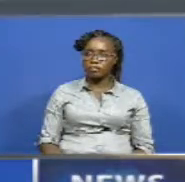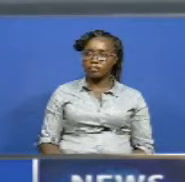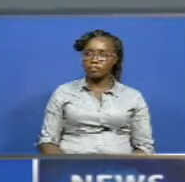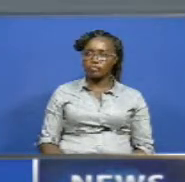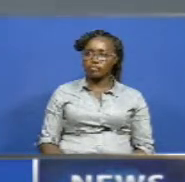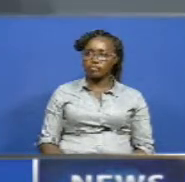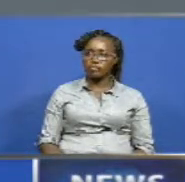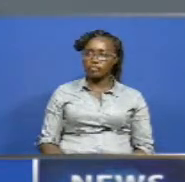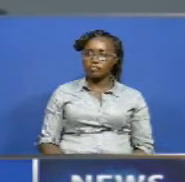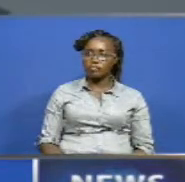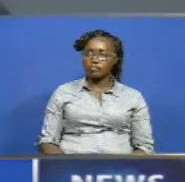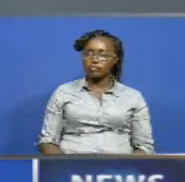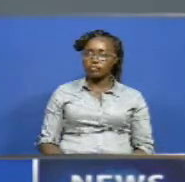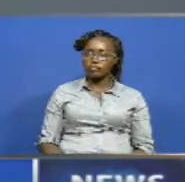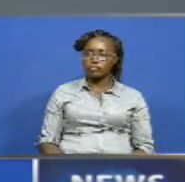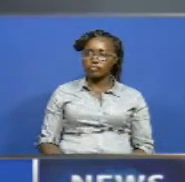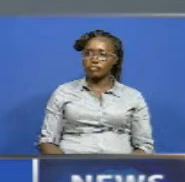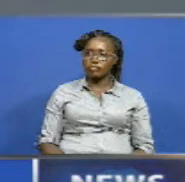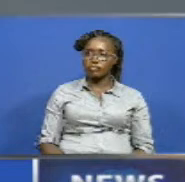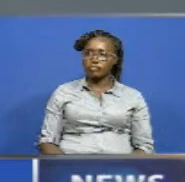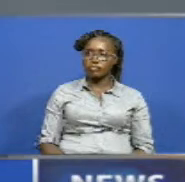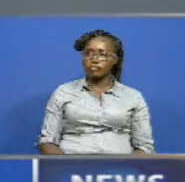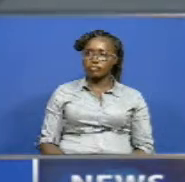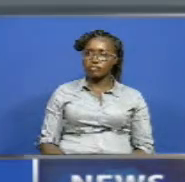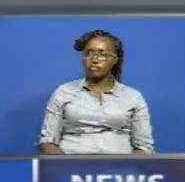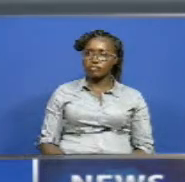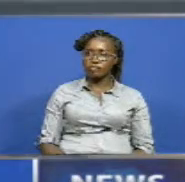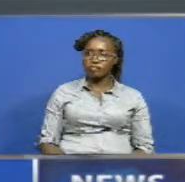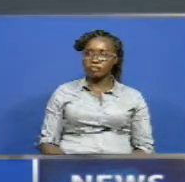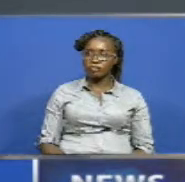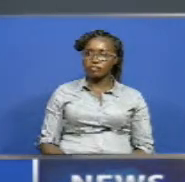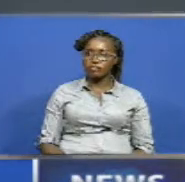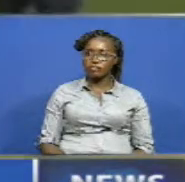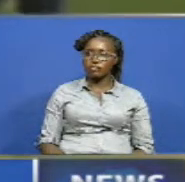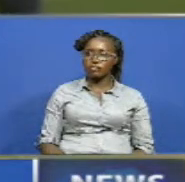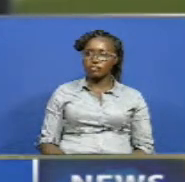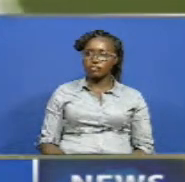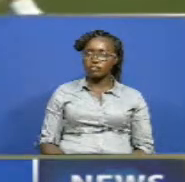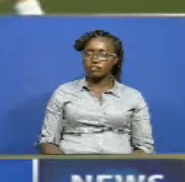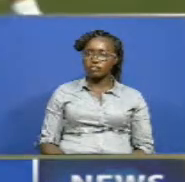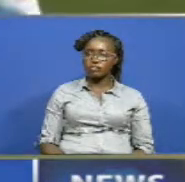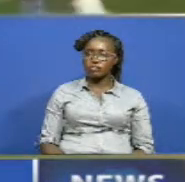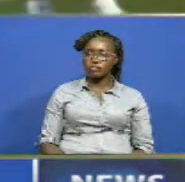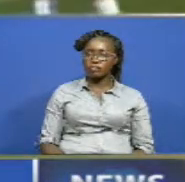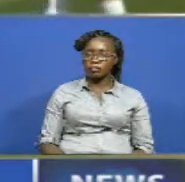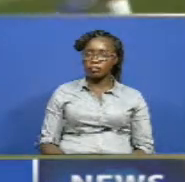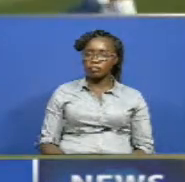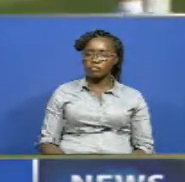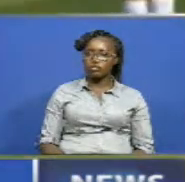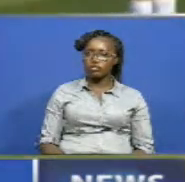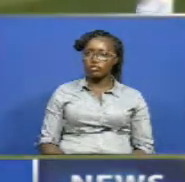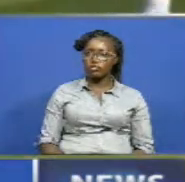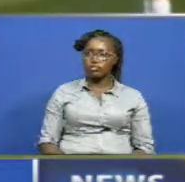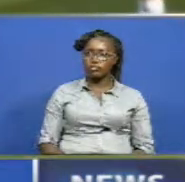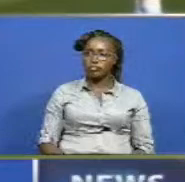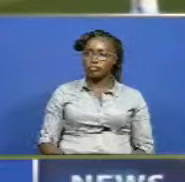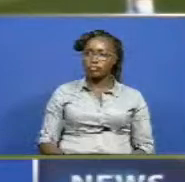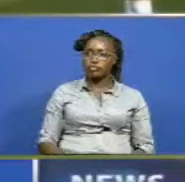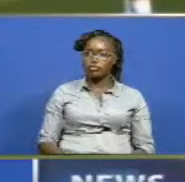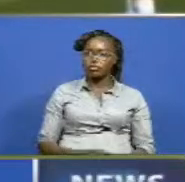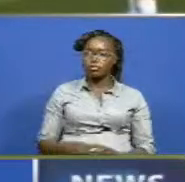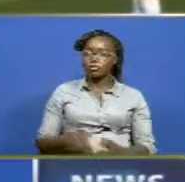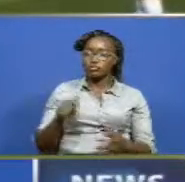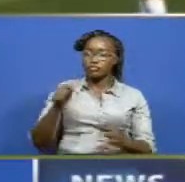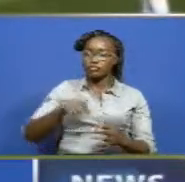has rammed in the equaliser. Tonight, dreams of a maiden UEFA Champions League